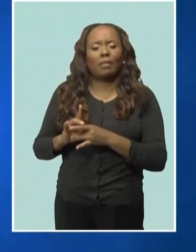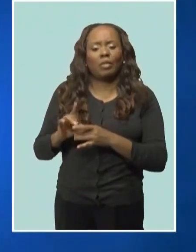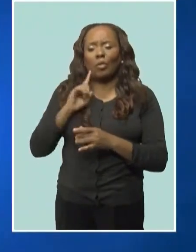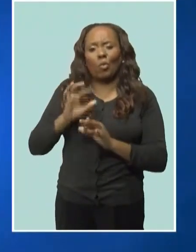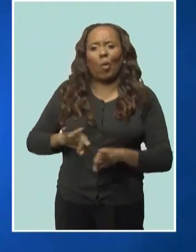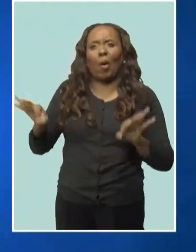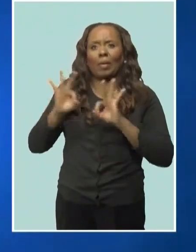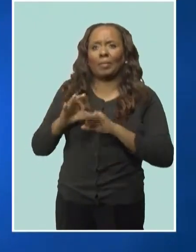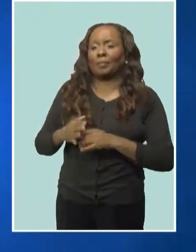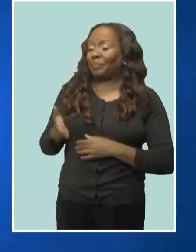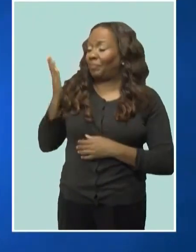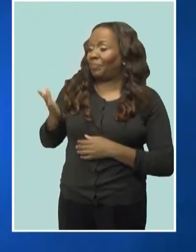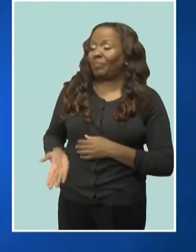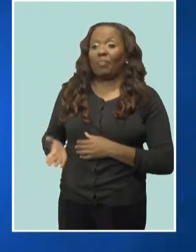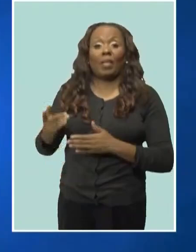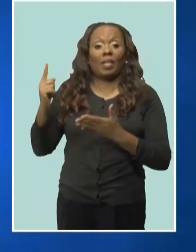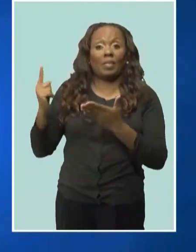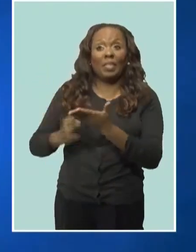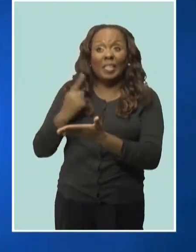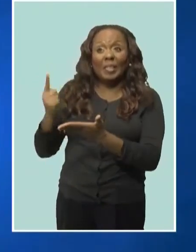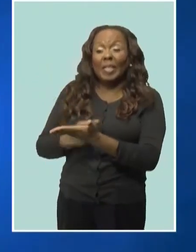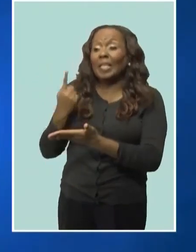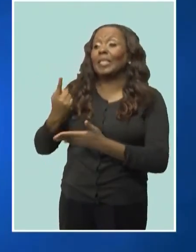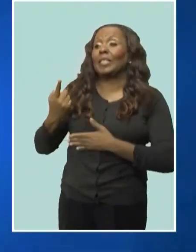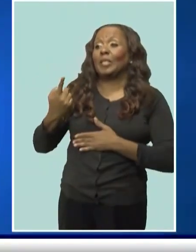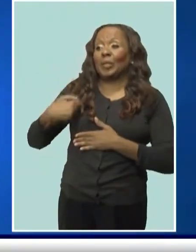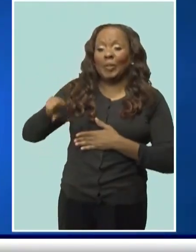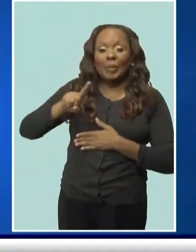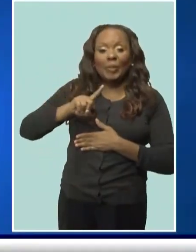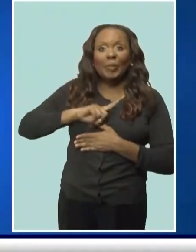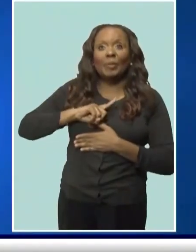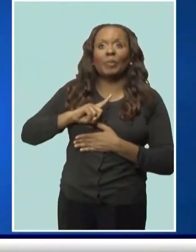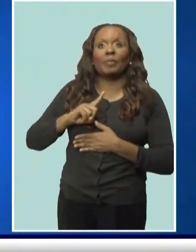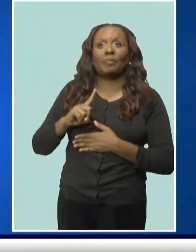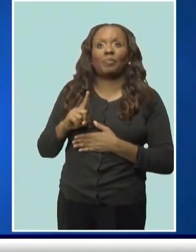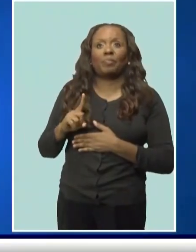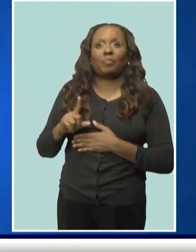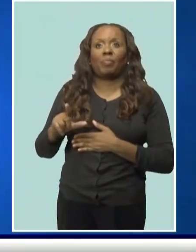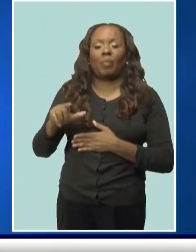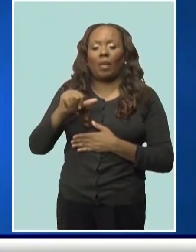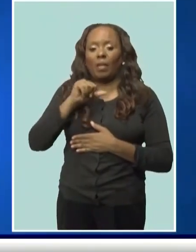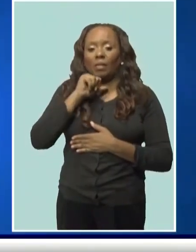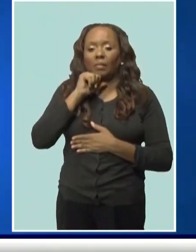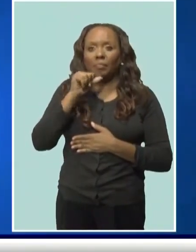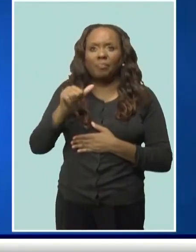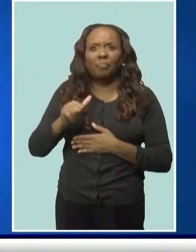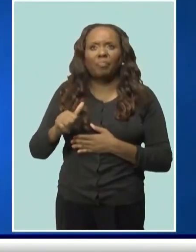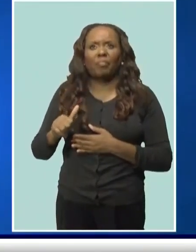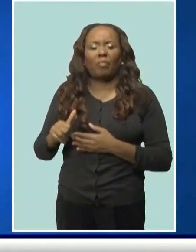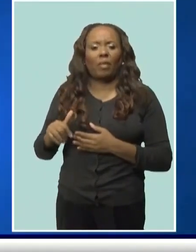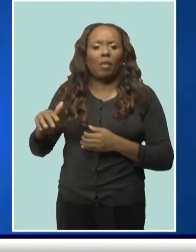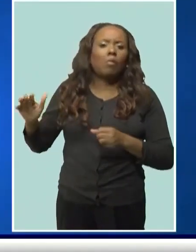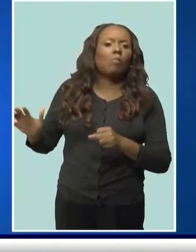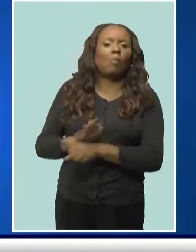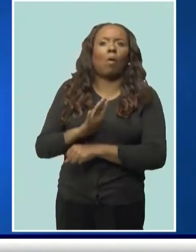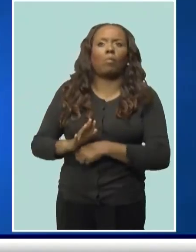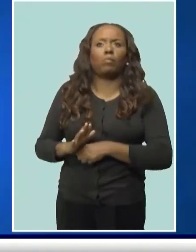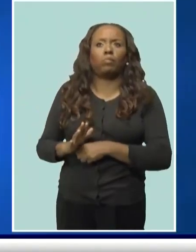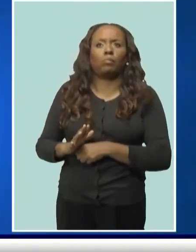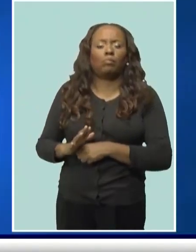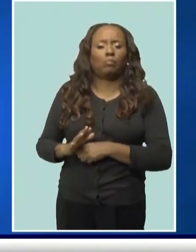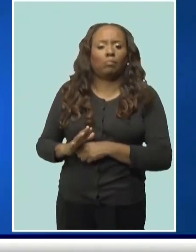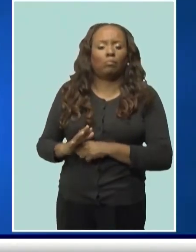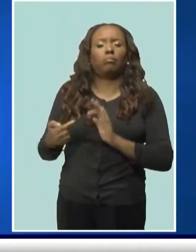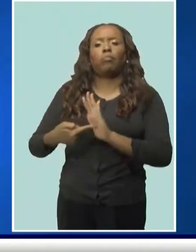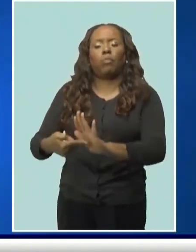Sometimes we have not modeled them fully for support. Some countries have. I mean, if you look at Ghana,